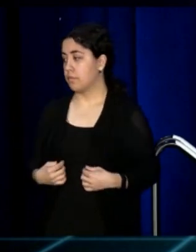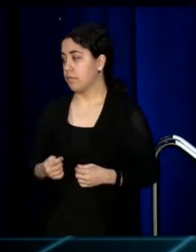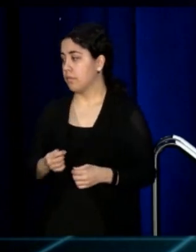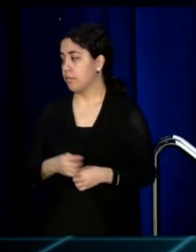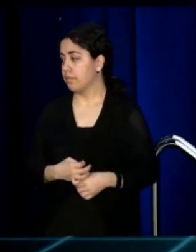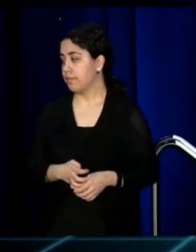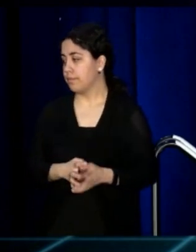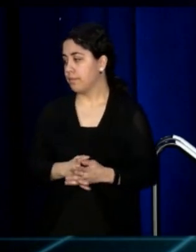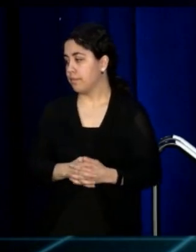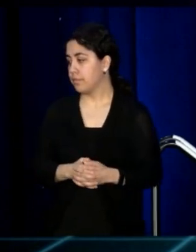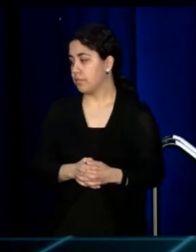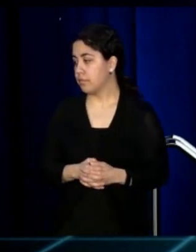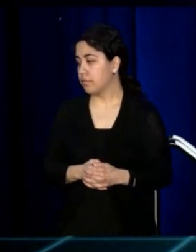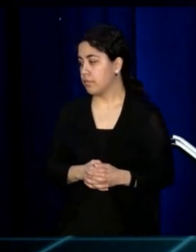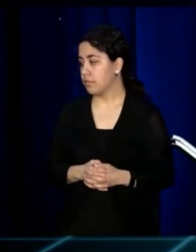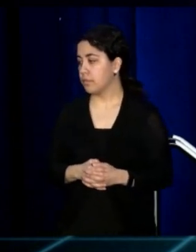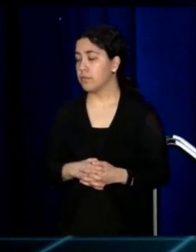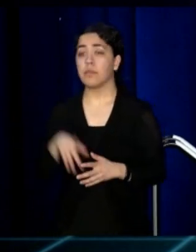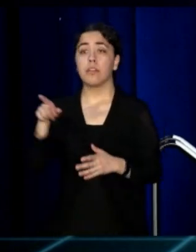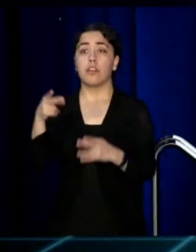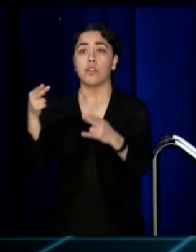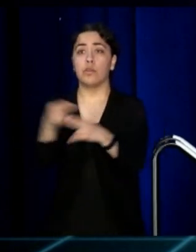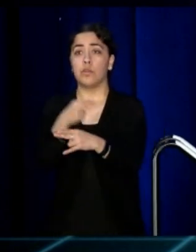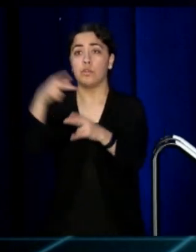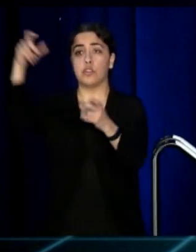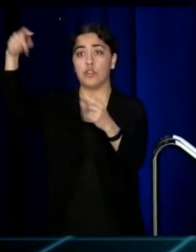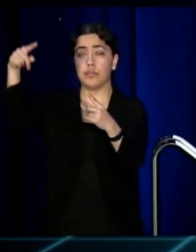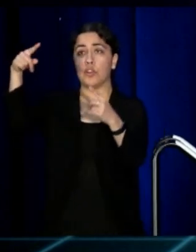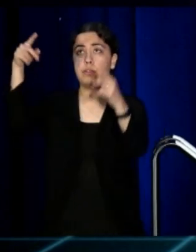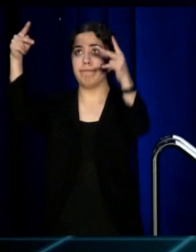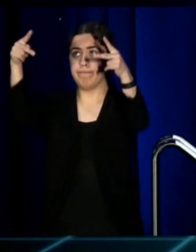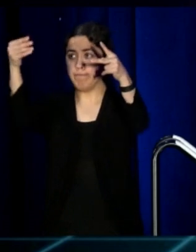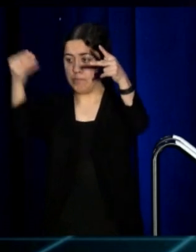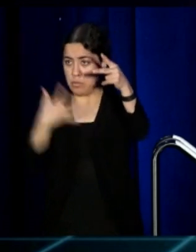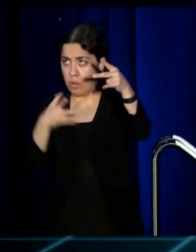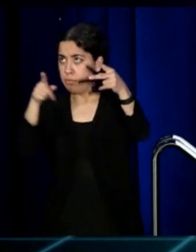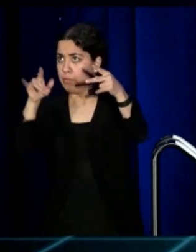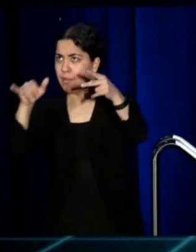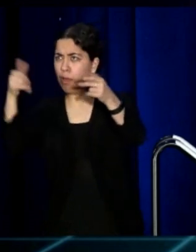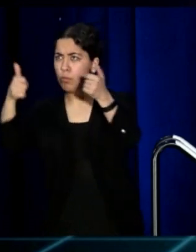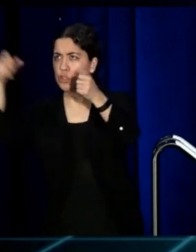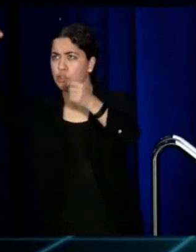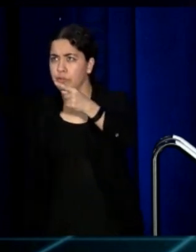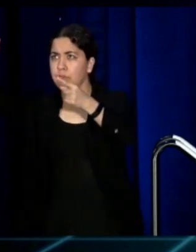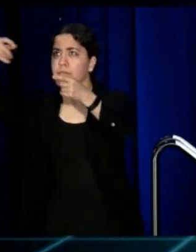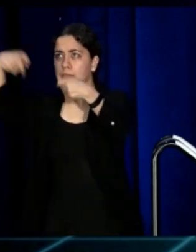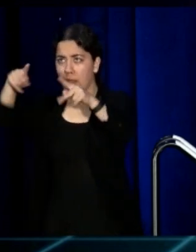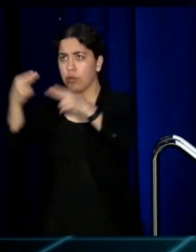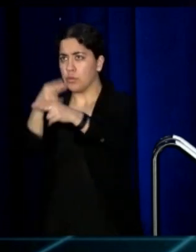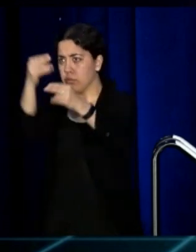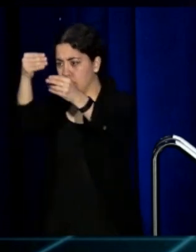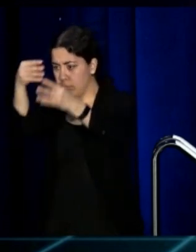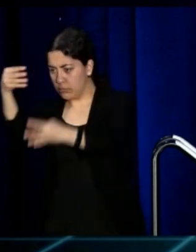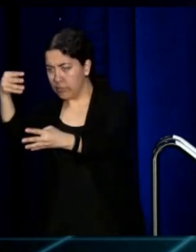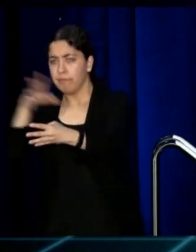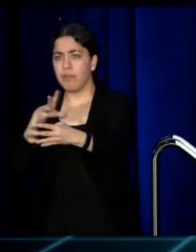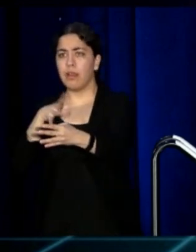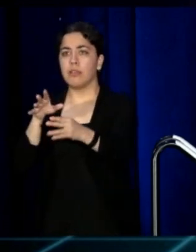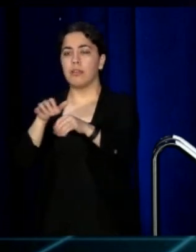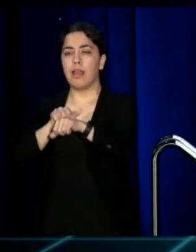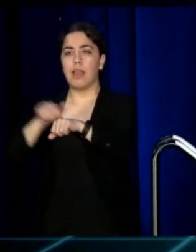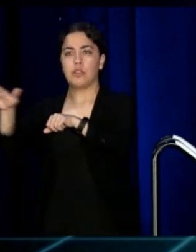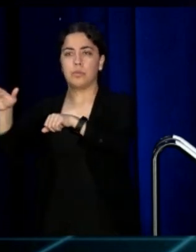server directive to let us know that this is going to run on the server. And we'll just export an async function